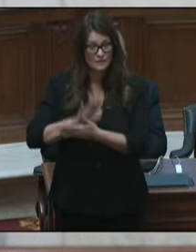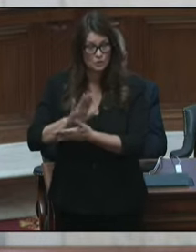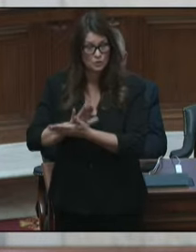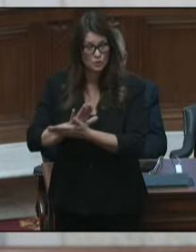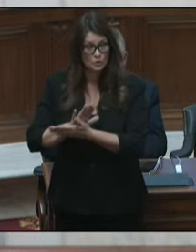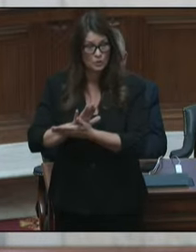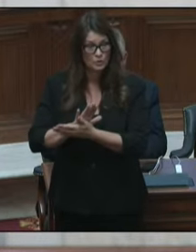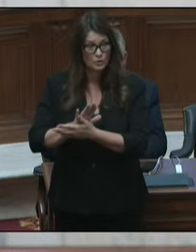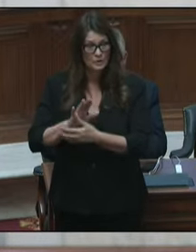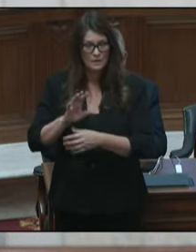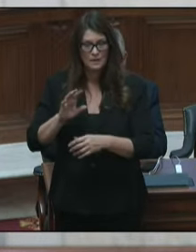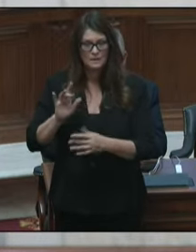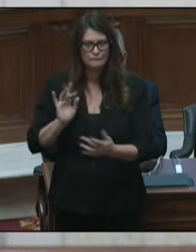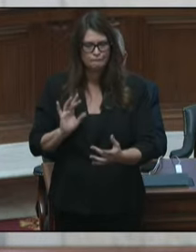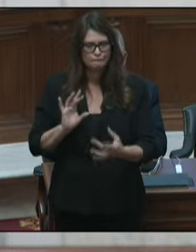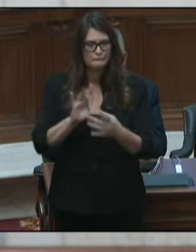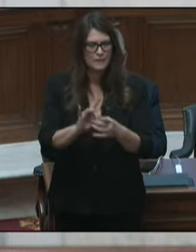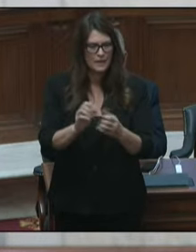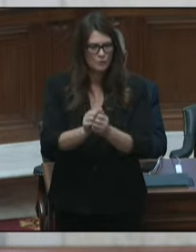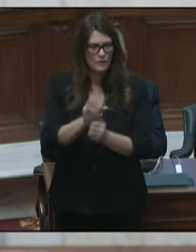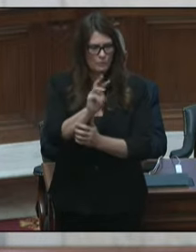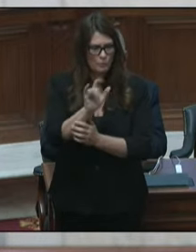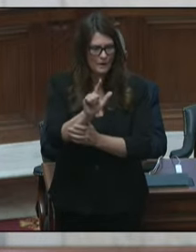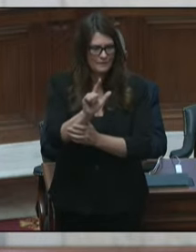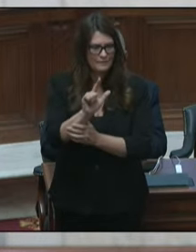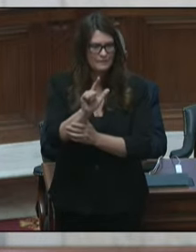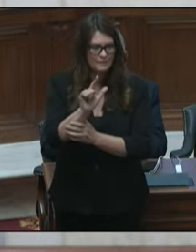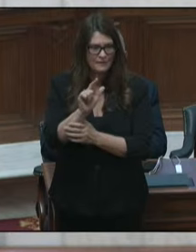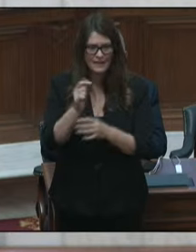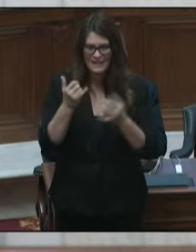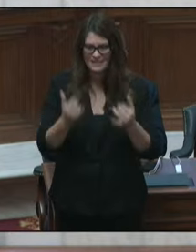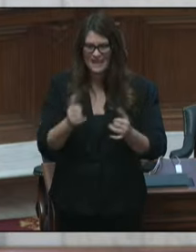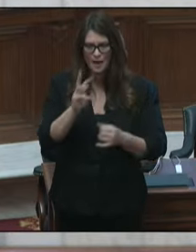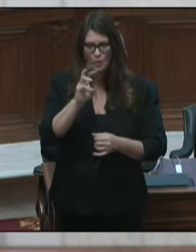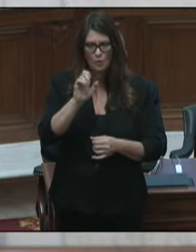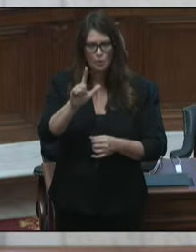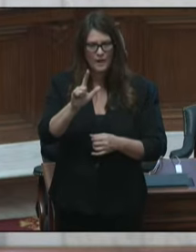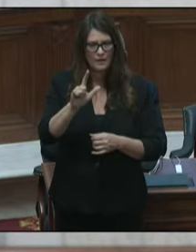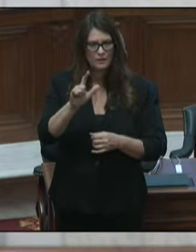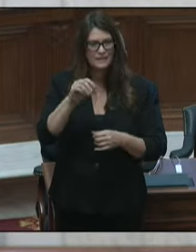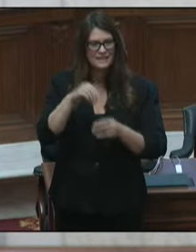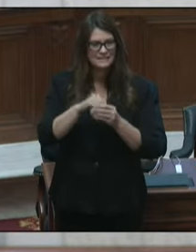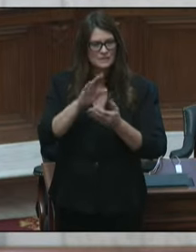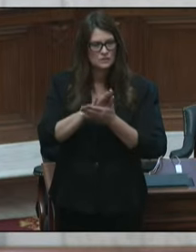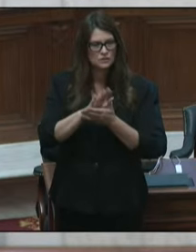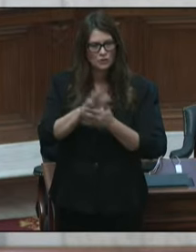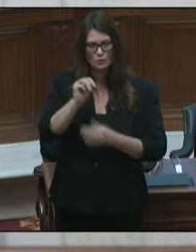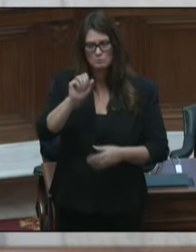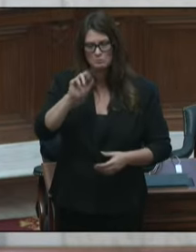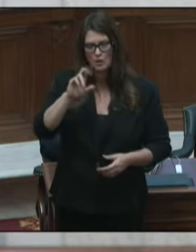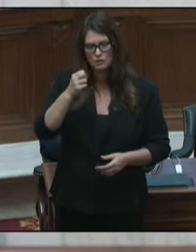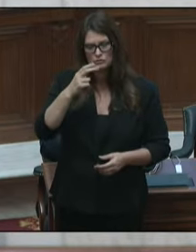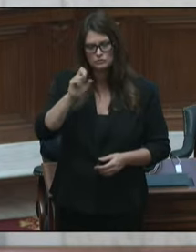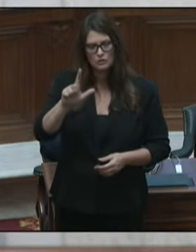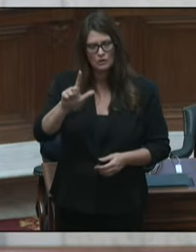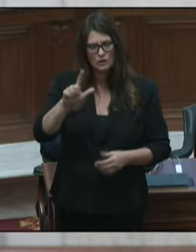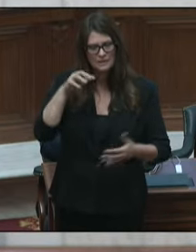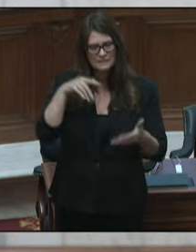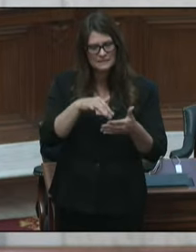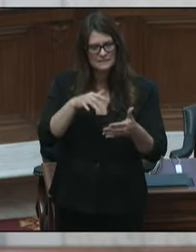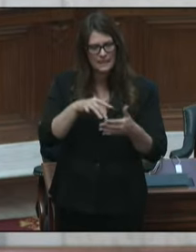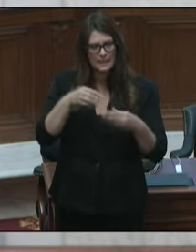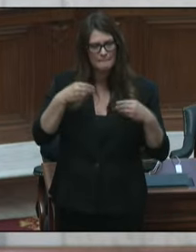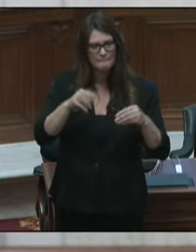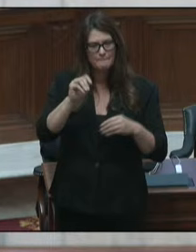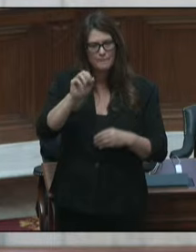Will connected. Today, Will is a marketing major at Marshall University, and